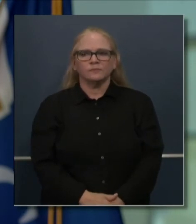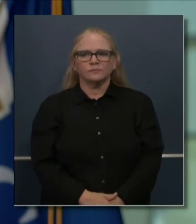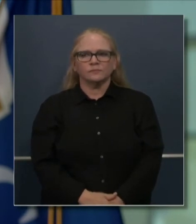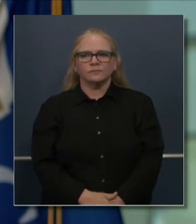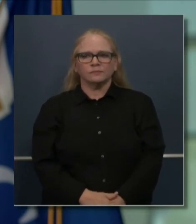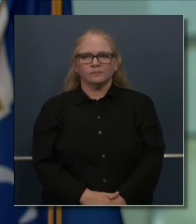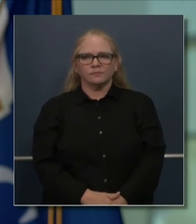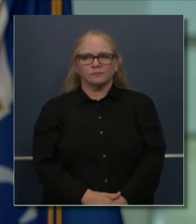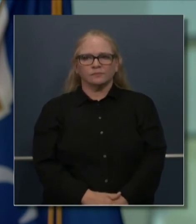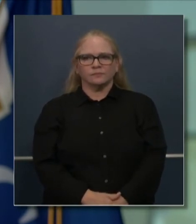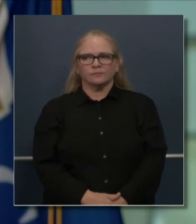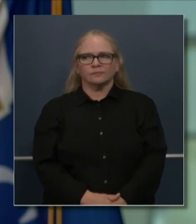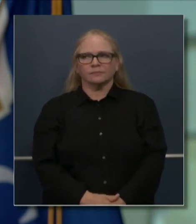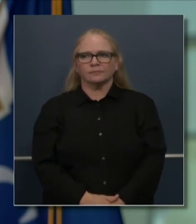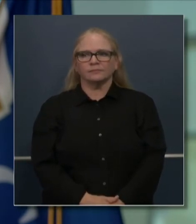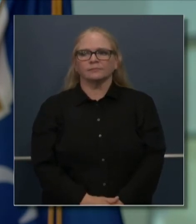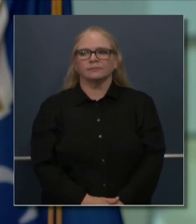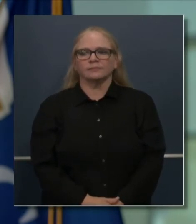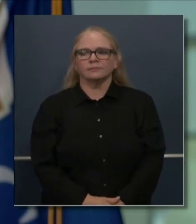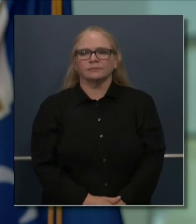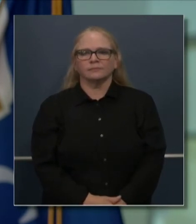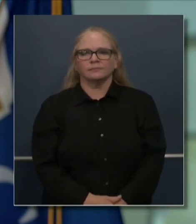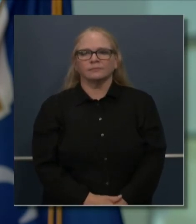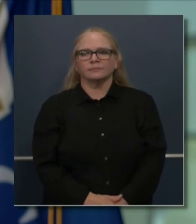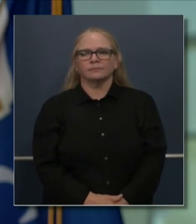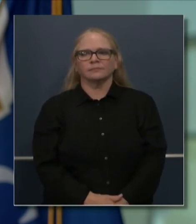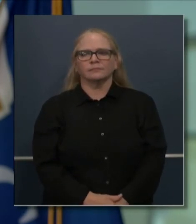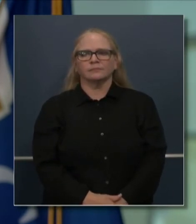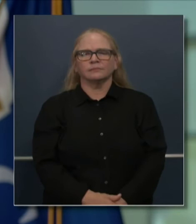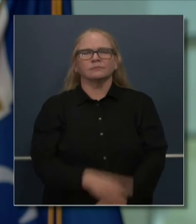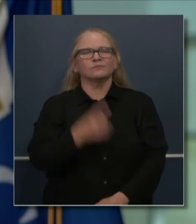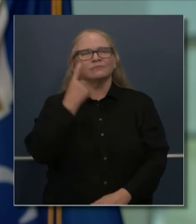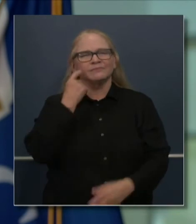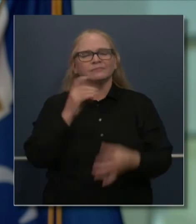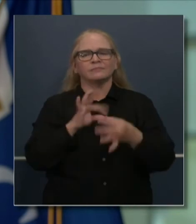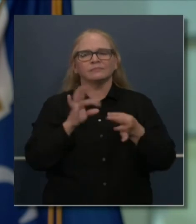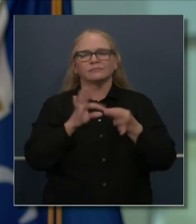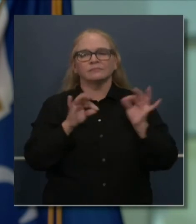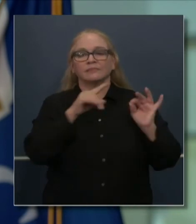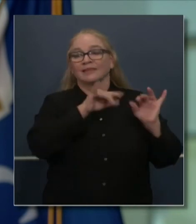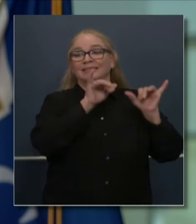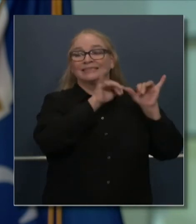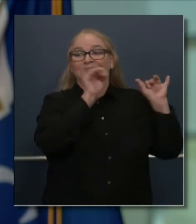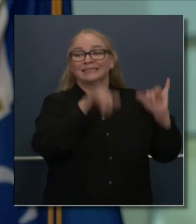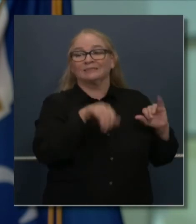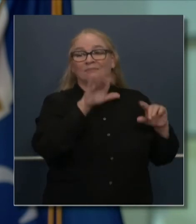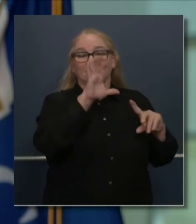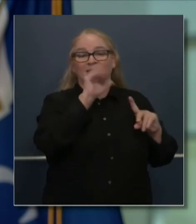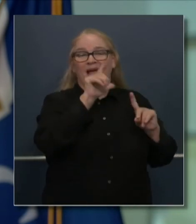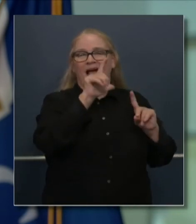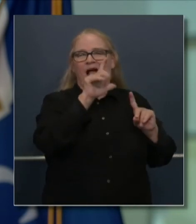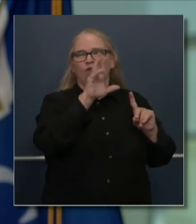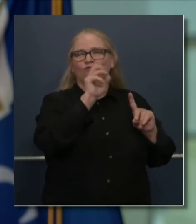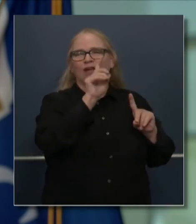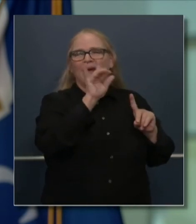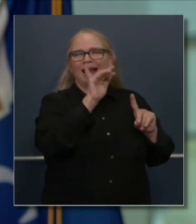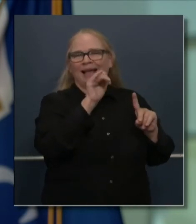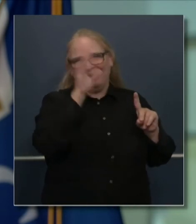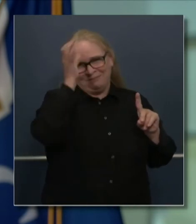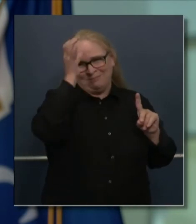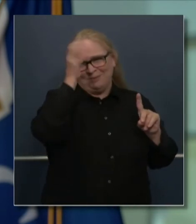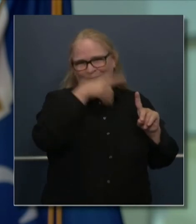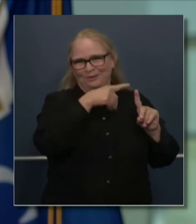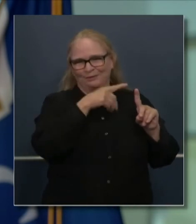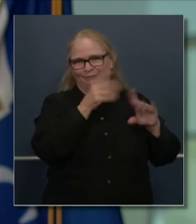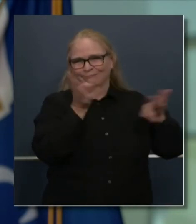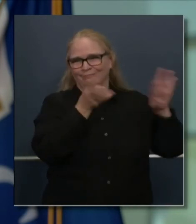Governor, you said you didn't know about the problem with the Cal Ready system when you disclosed the declined numbers a couple weeks ago, and now it sounds like